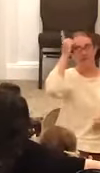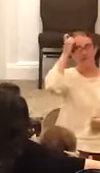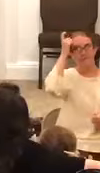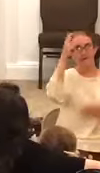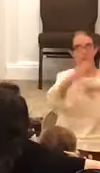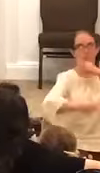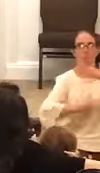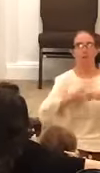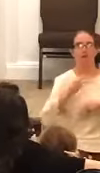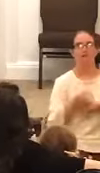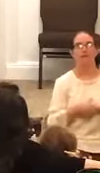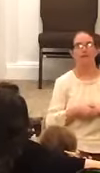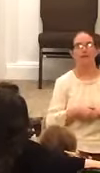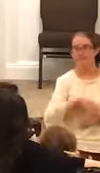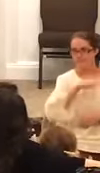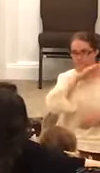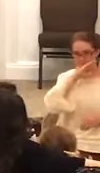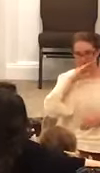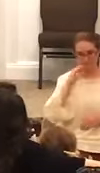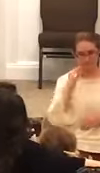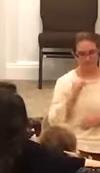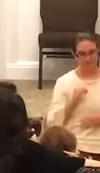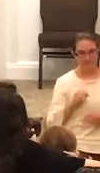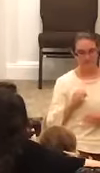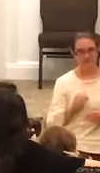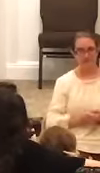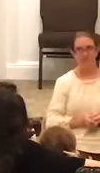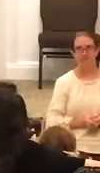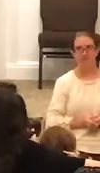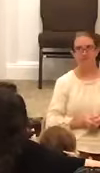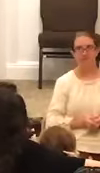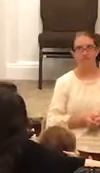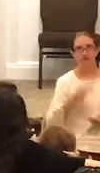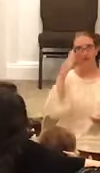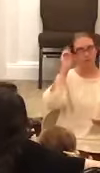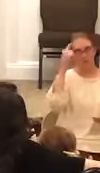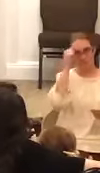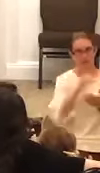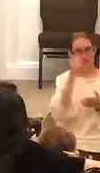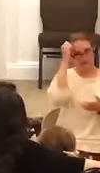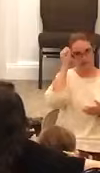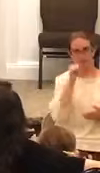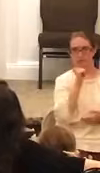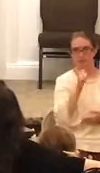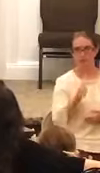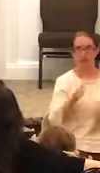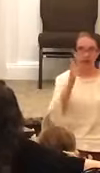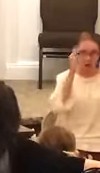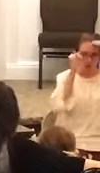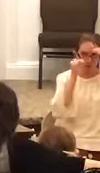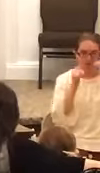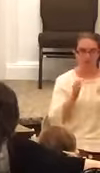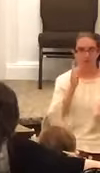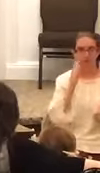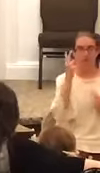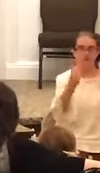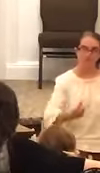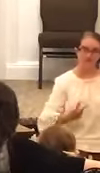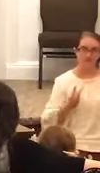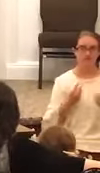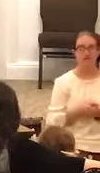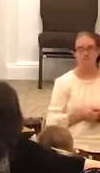this world. Amen. Oh, Lord. Now, I don't know if you believe in demons or not. I hope so because you will be visited by